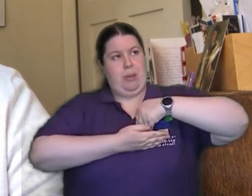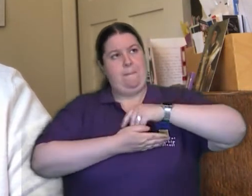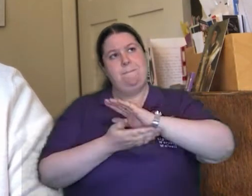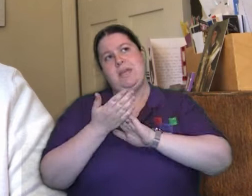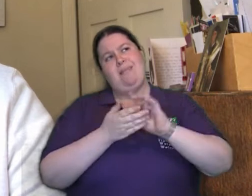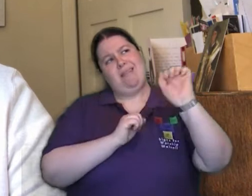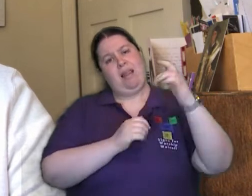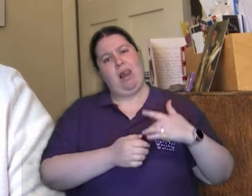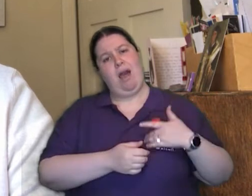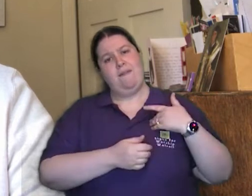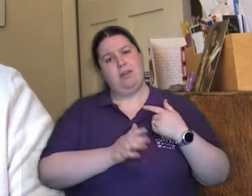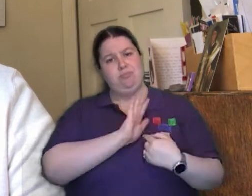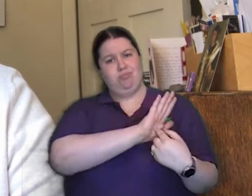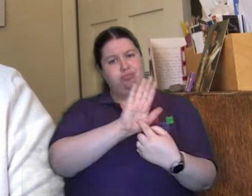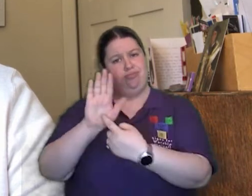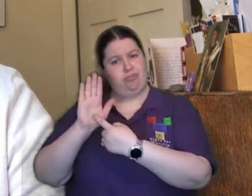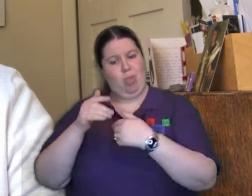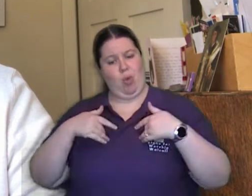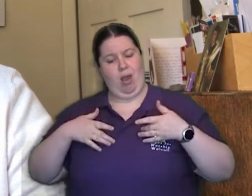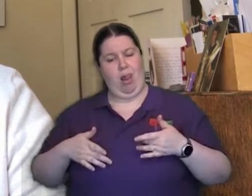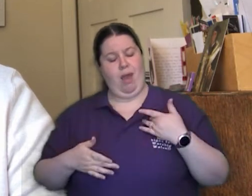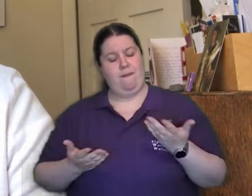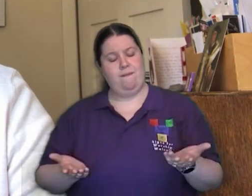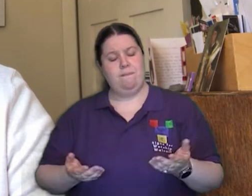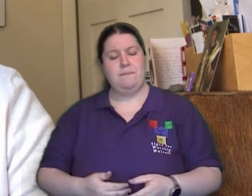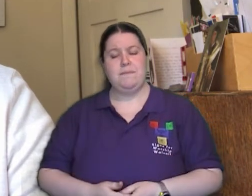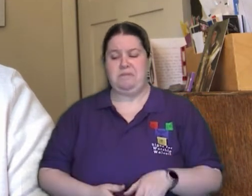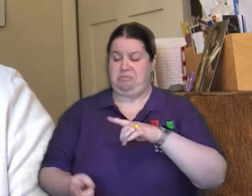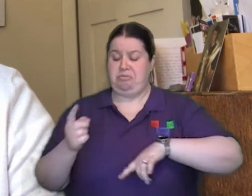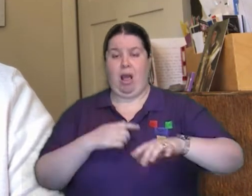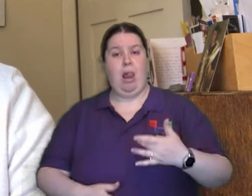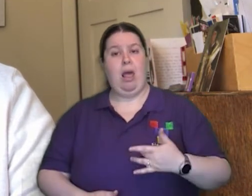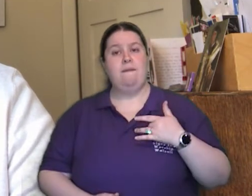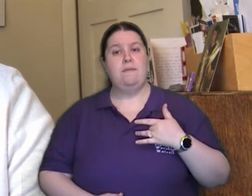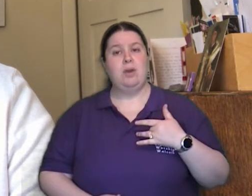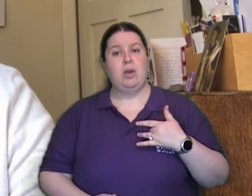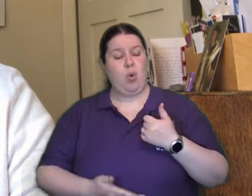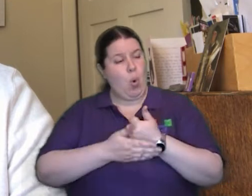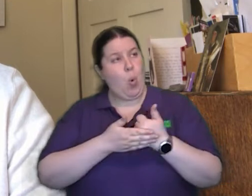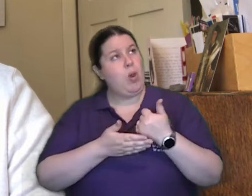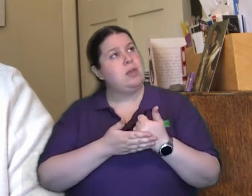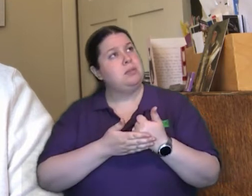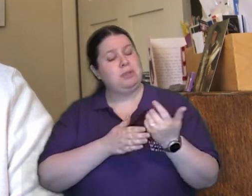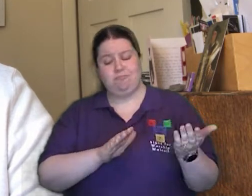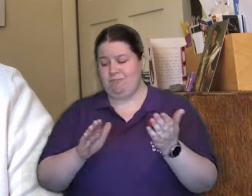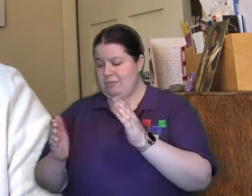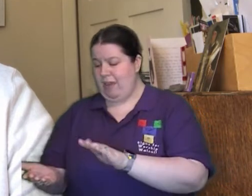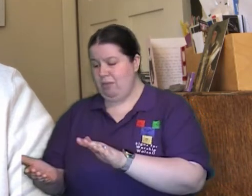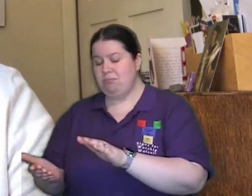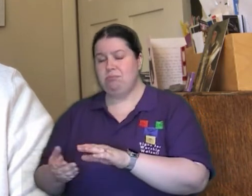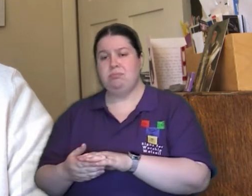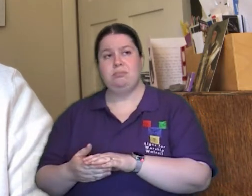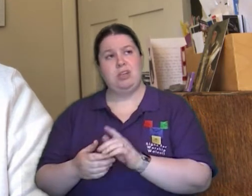Jesus, so that the life of Jesus may also be revealed in our body. For we who are alive are always being